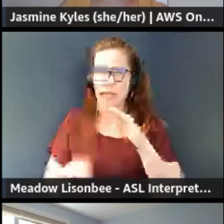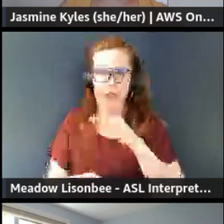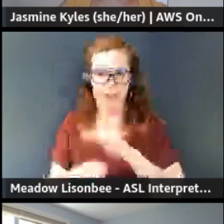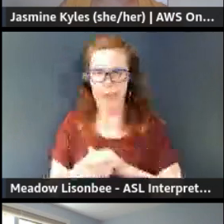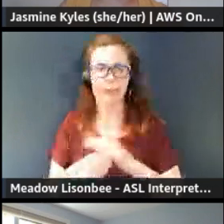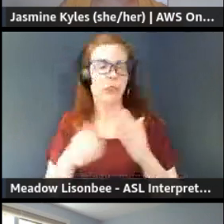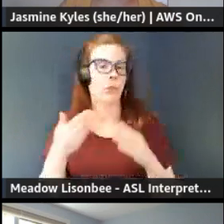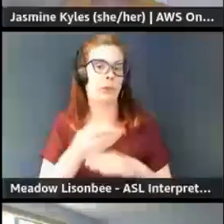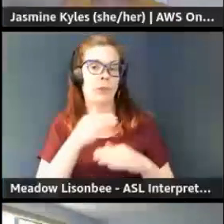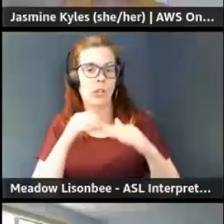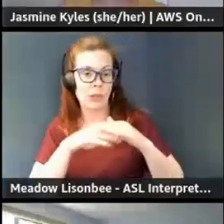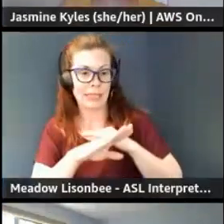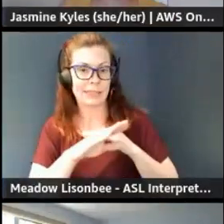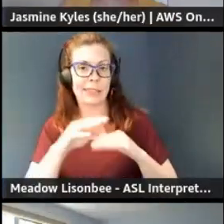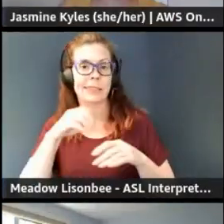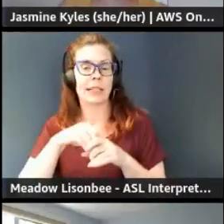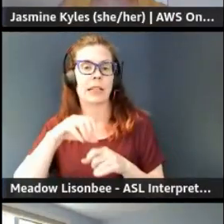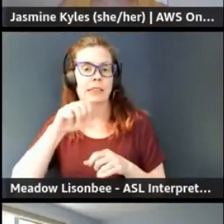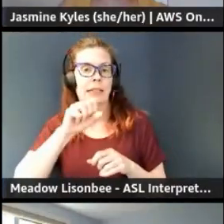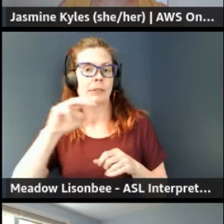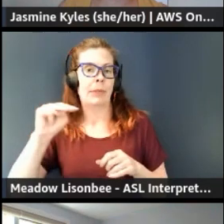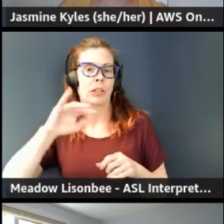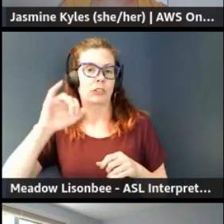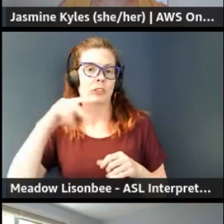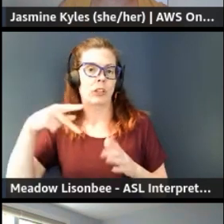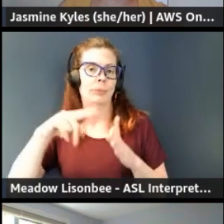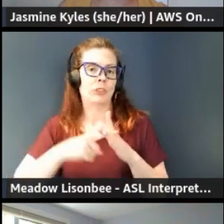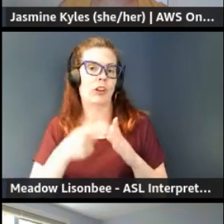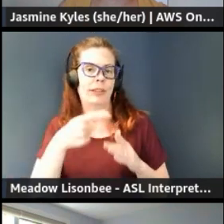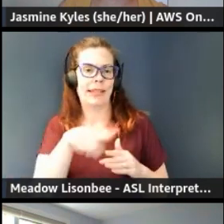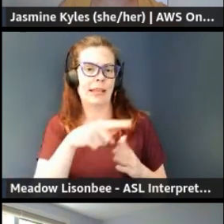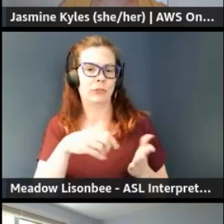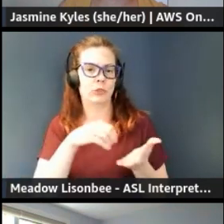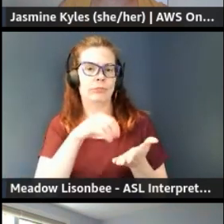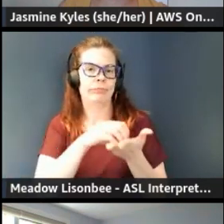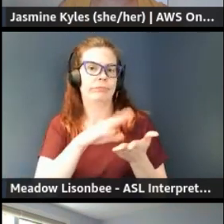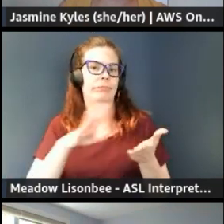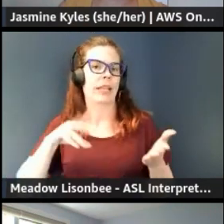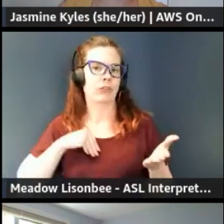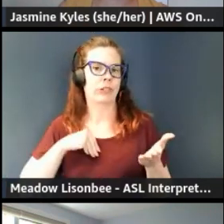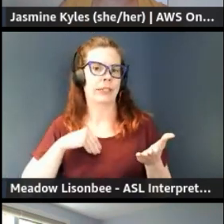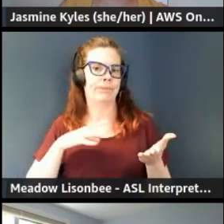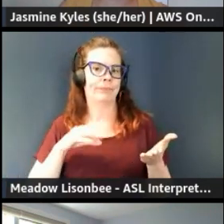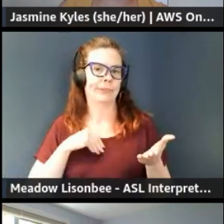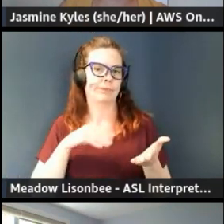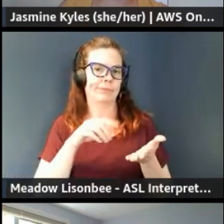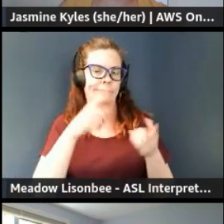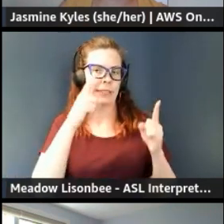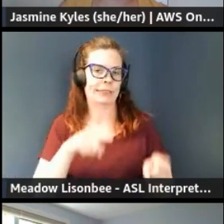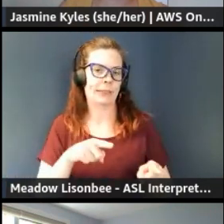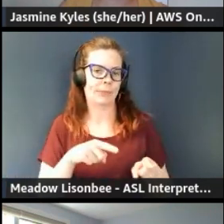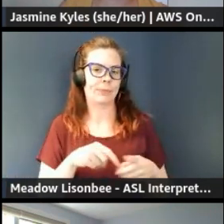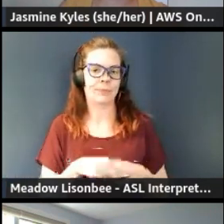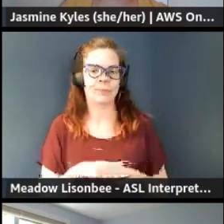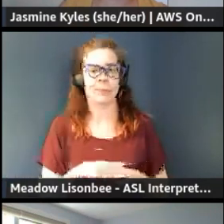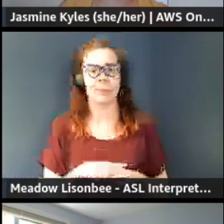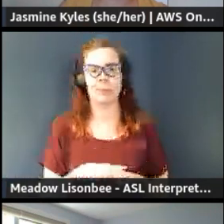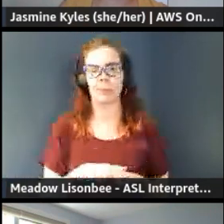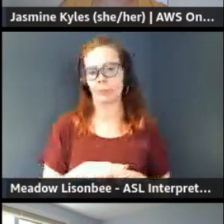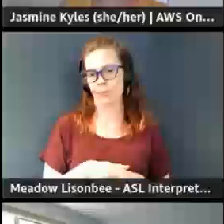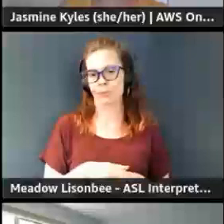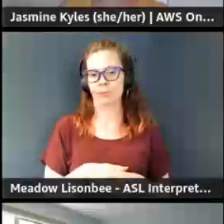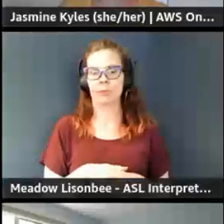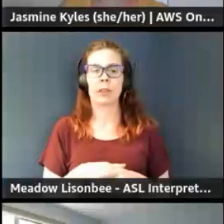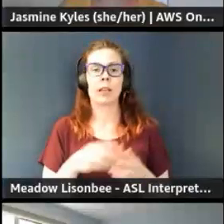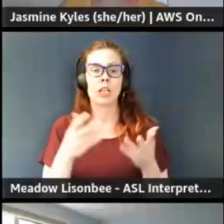access it within SageMaker JumpStart, they have to say that they accept this EULA and acceptable use policy.